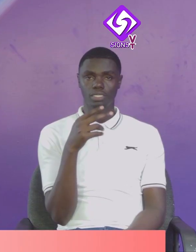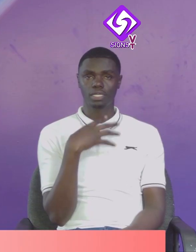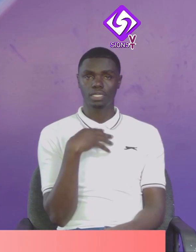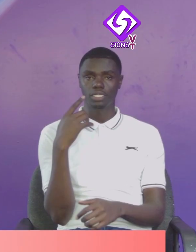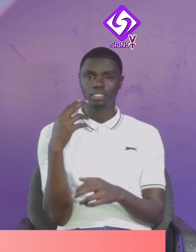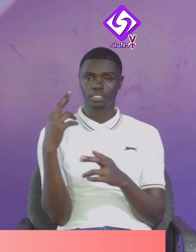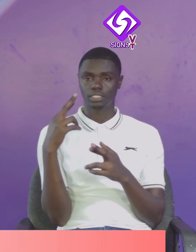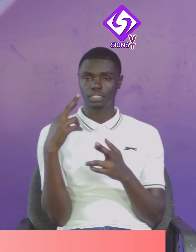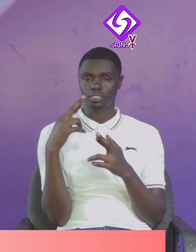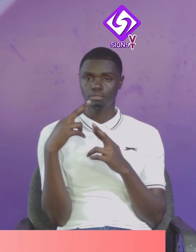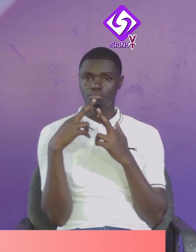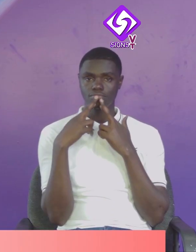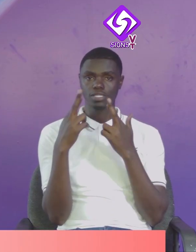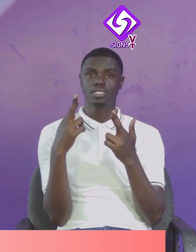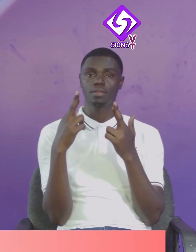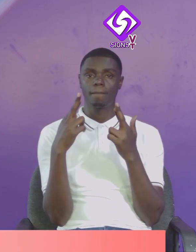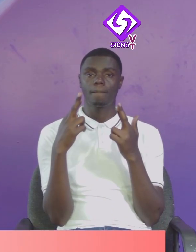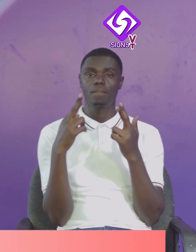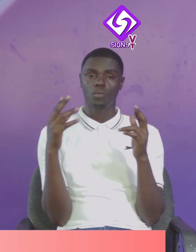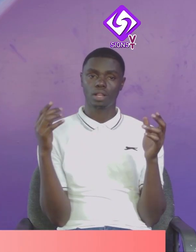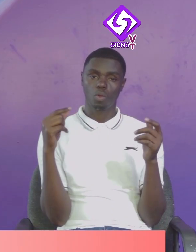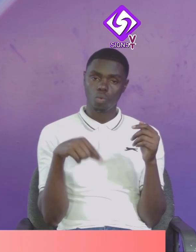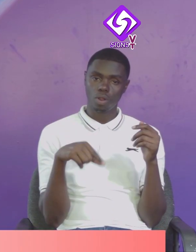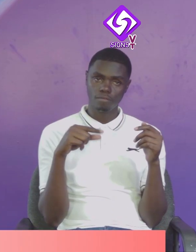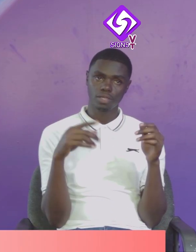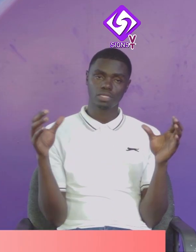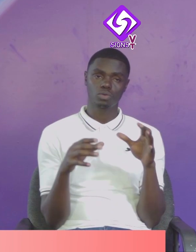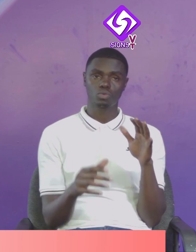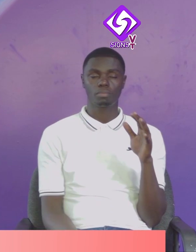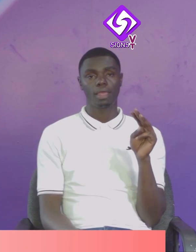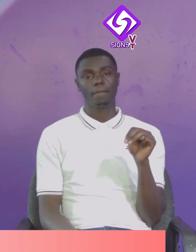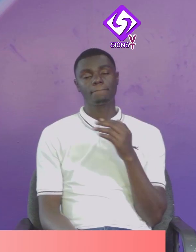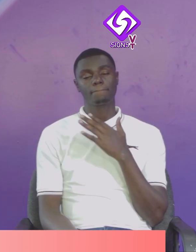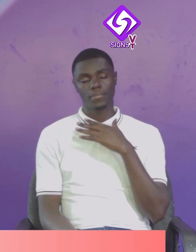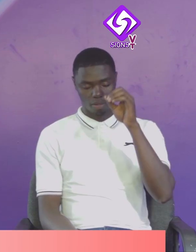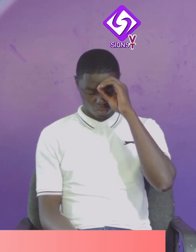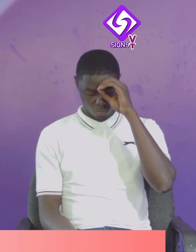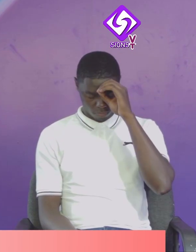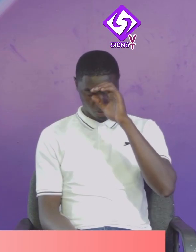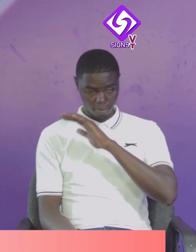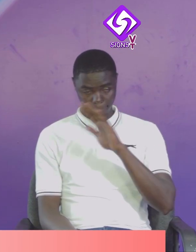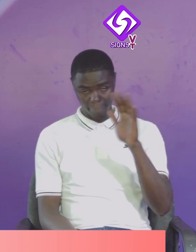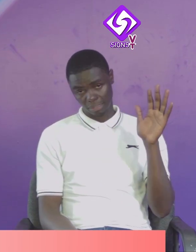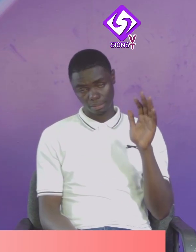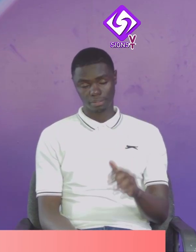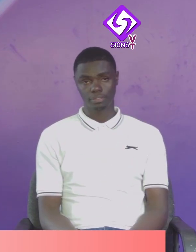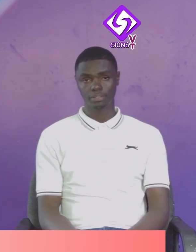will qualify in that group L. Right. So that's just my prediction,